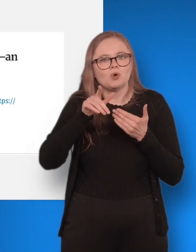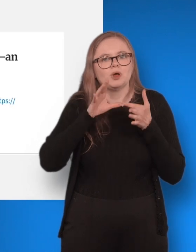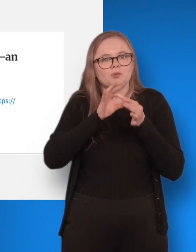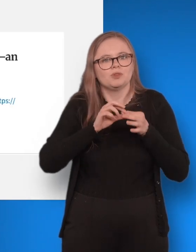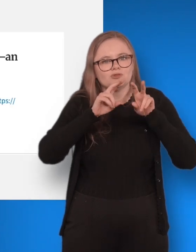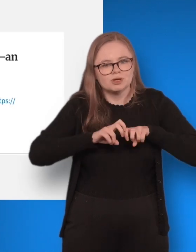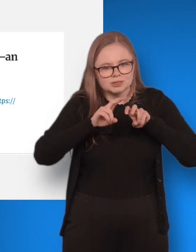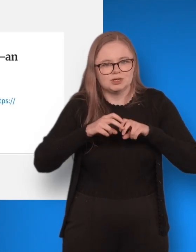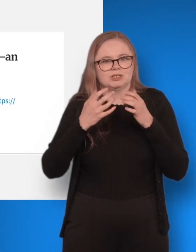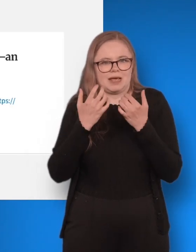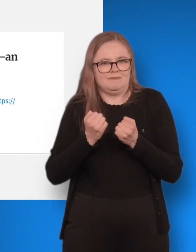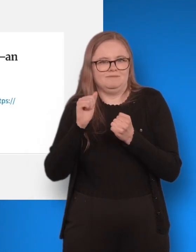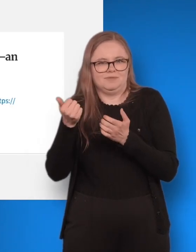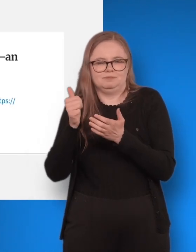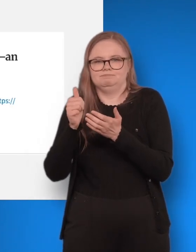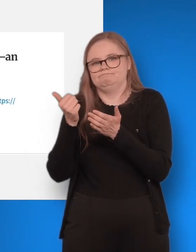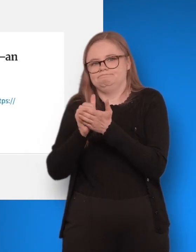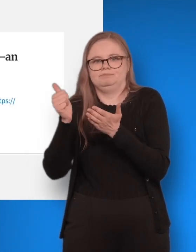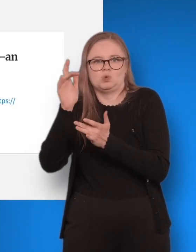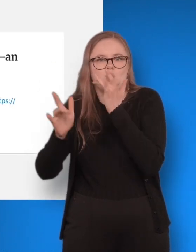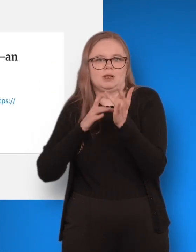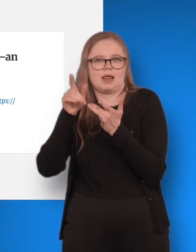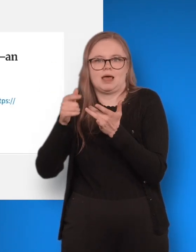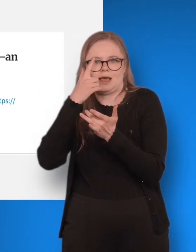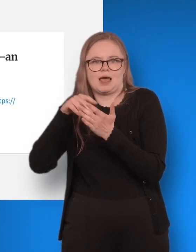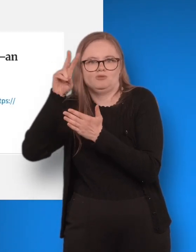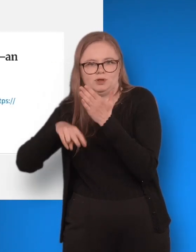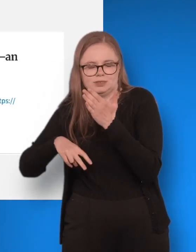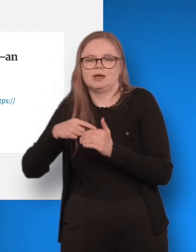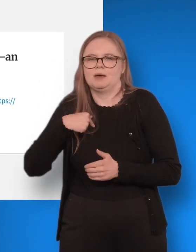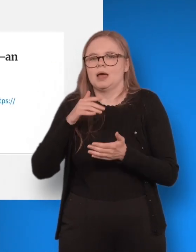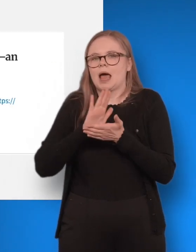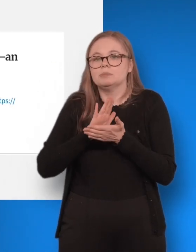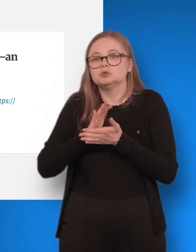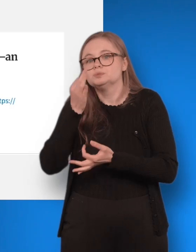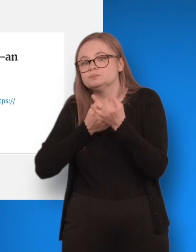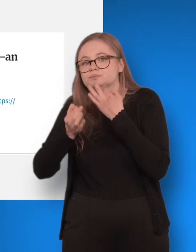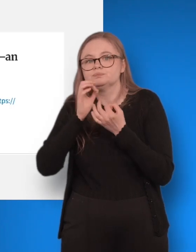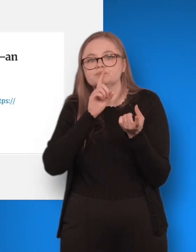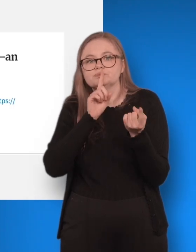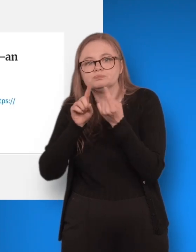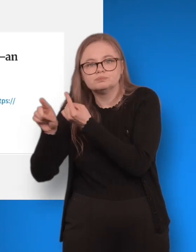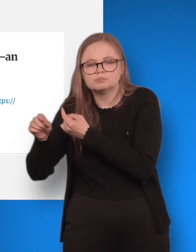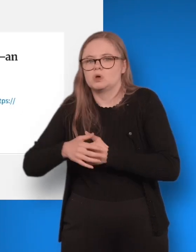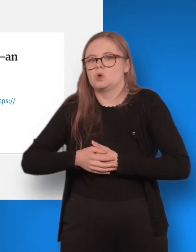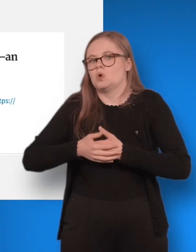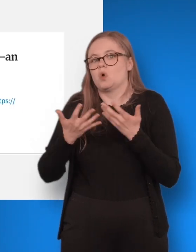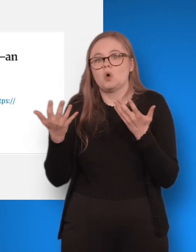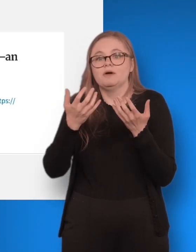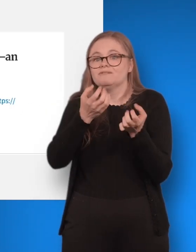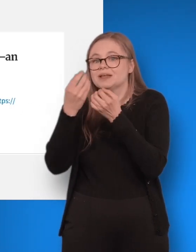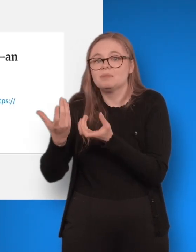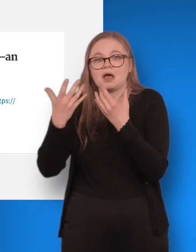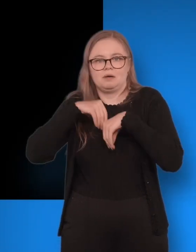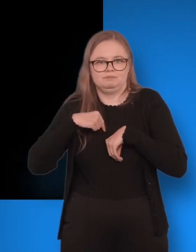the paper is online, and I'll be happy to answer any questions or listen